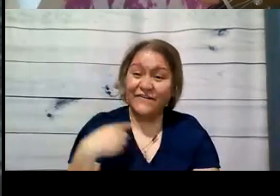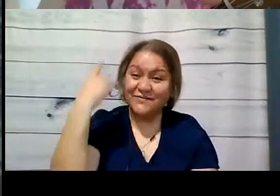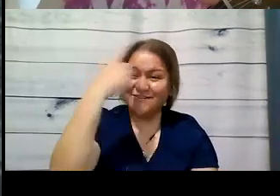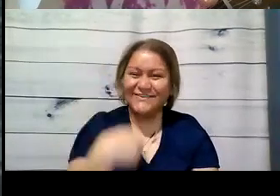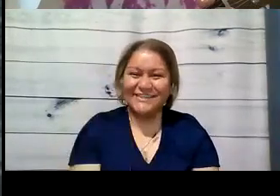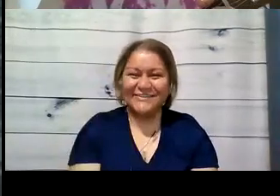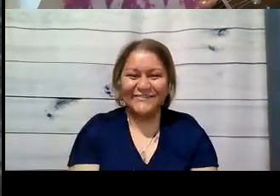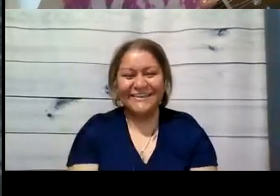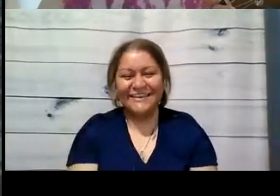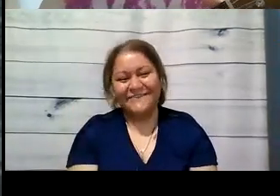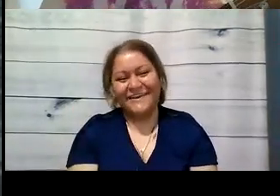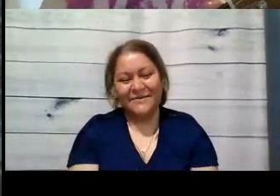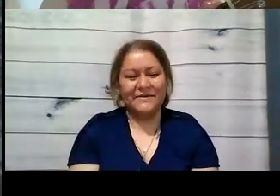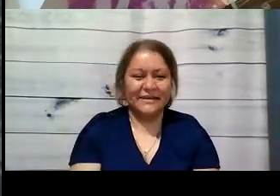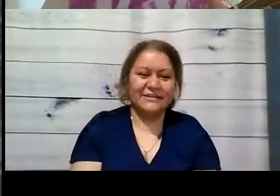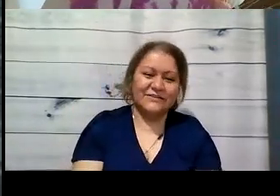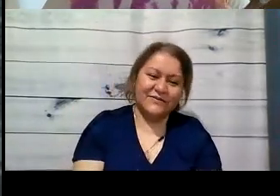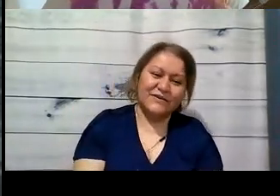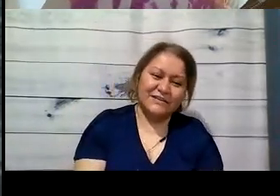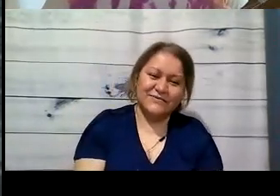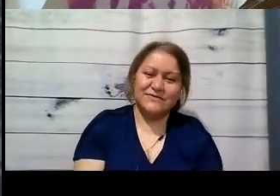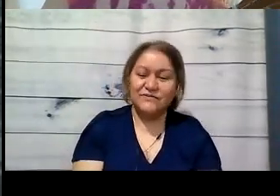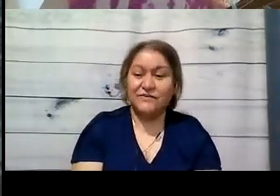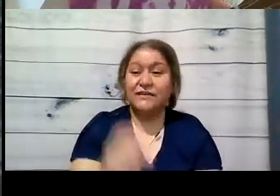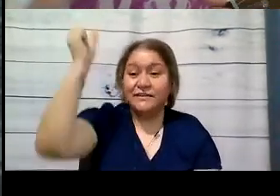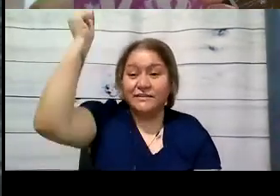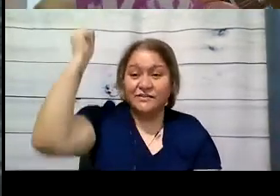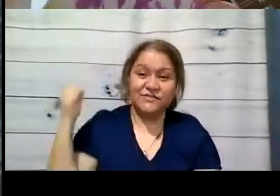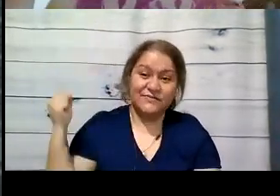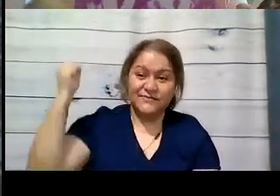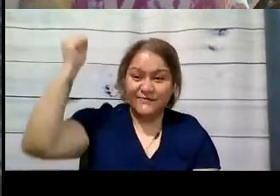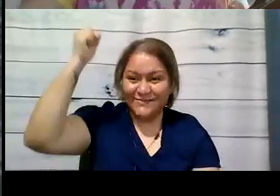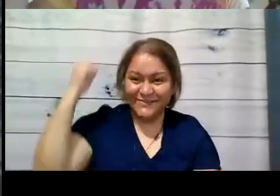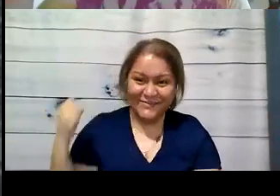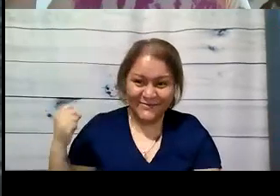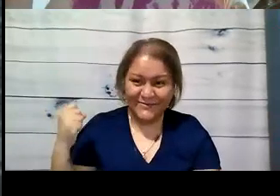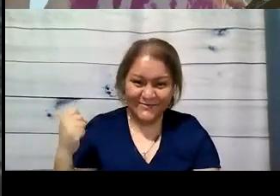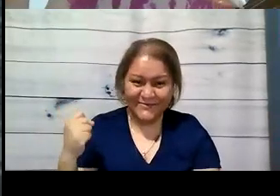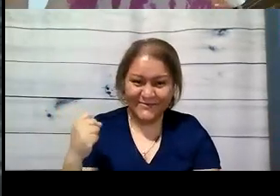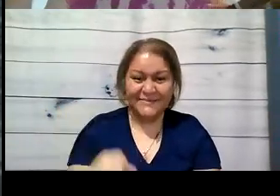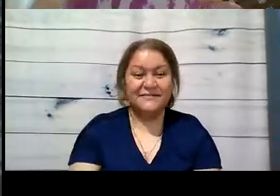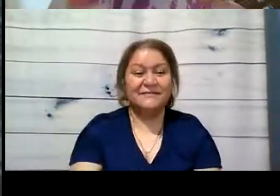face will surely show it. If you're happy and you know it, do the train, choo, choo.